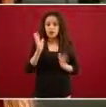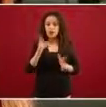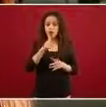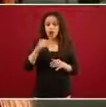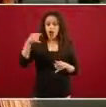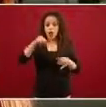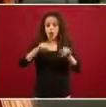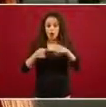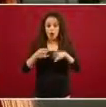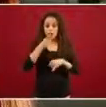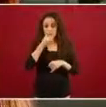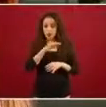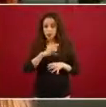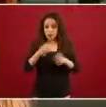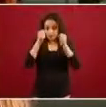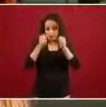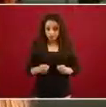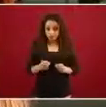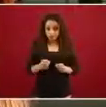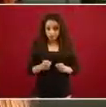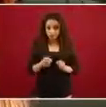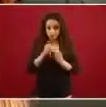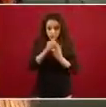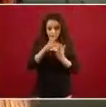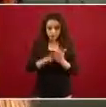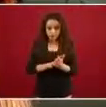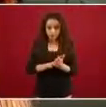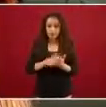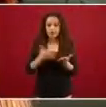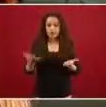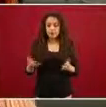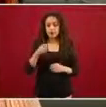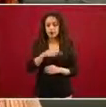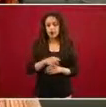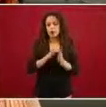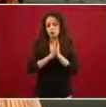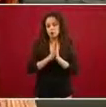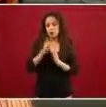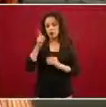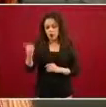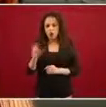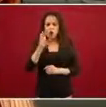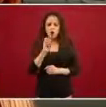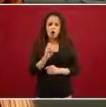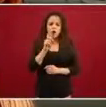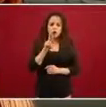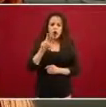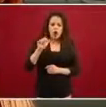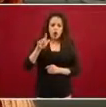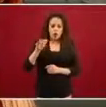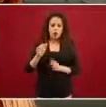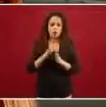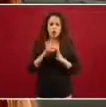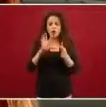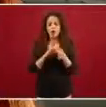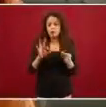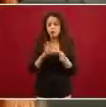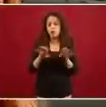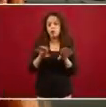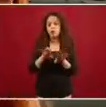these fatalities, because these fatalities have to be confirmed by a laboratory. Is it not true? Can